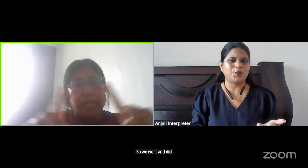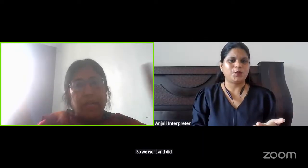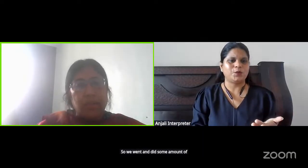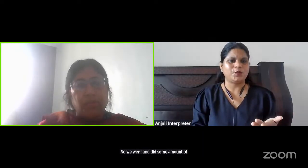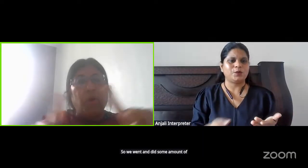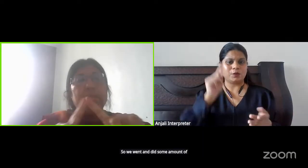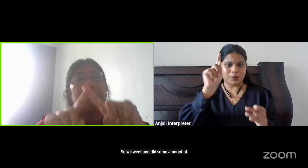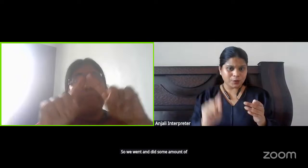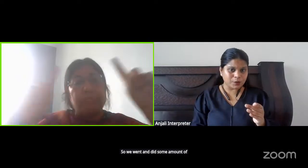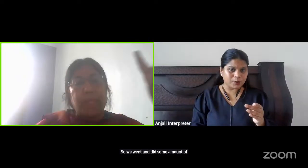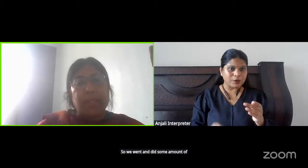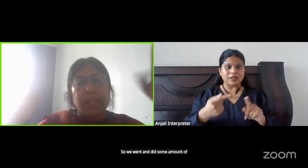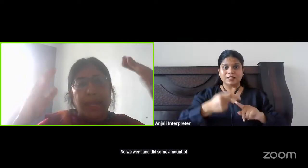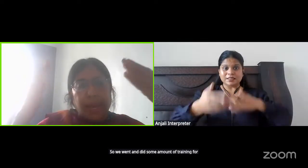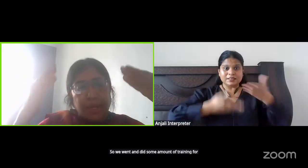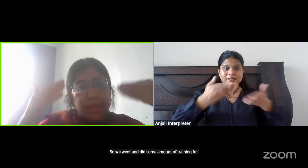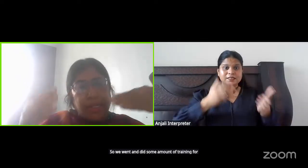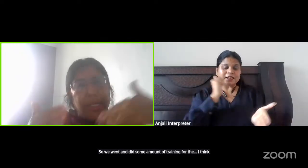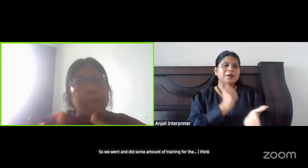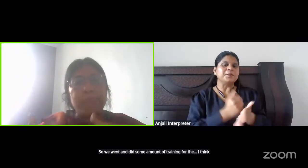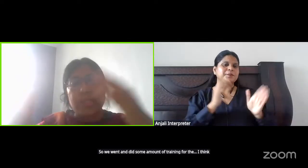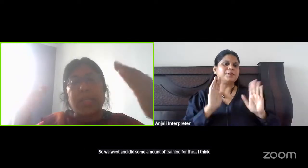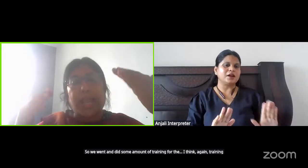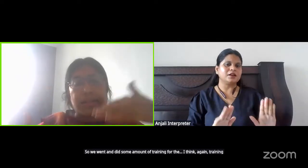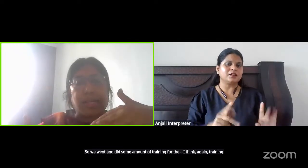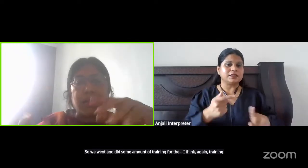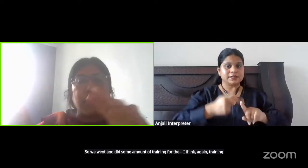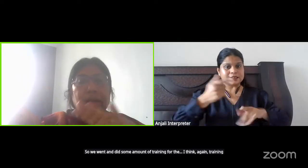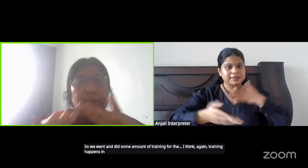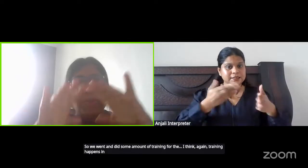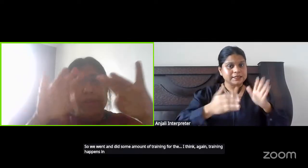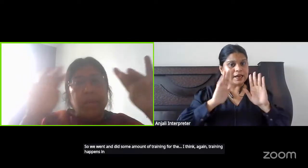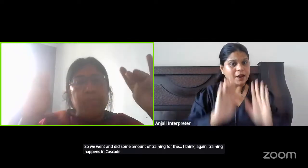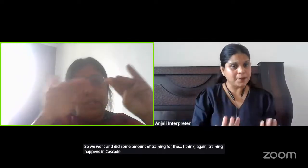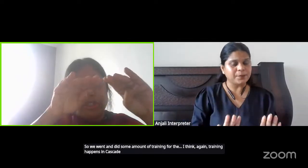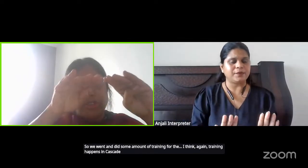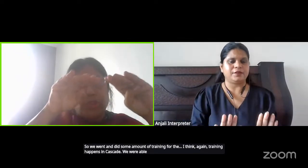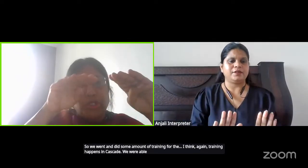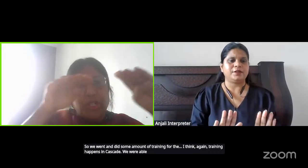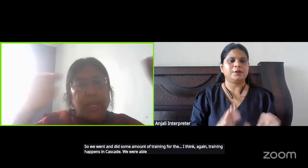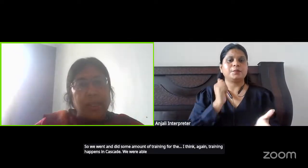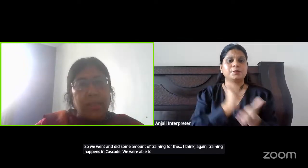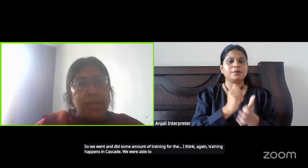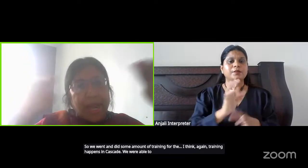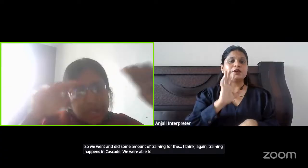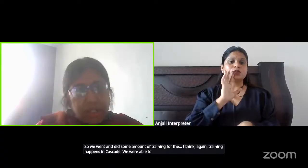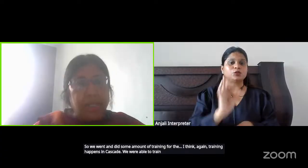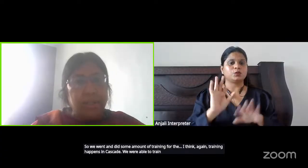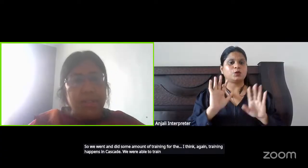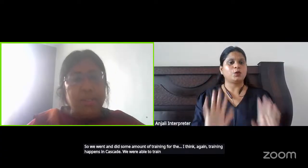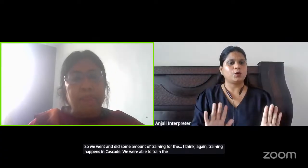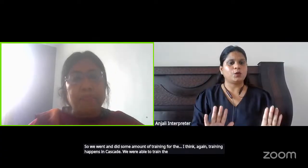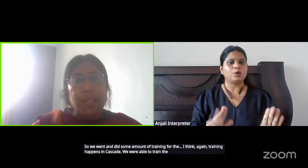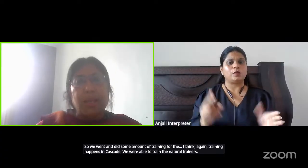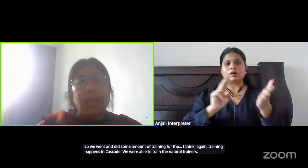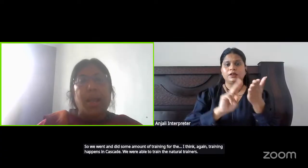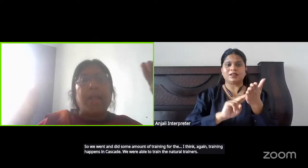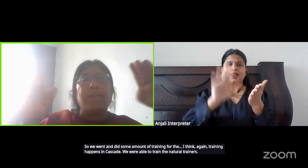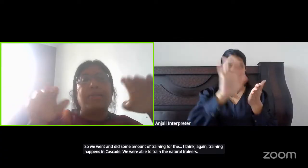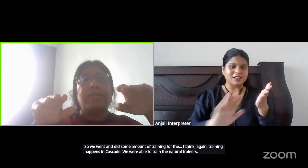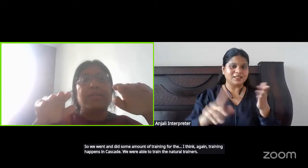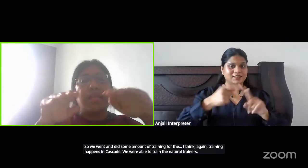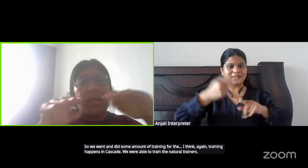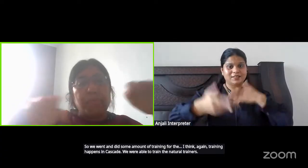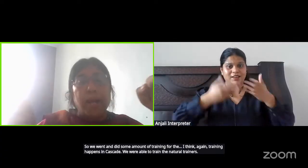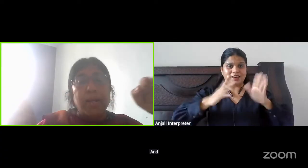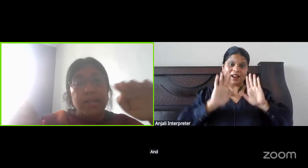of training for them. I think, again, training happens in cascade. We were able to train the national trainers